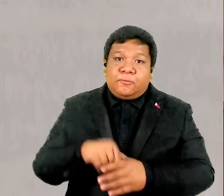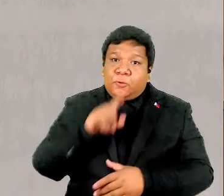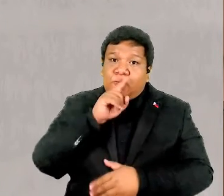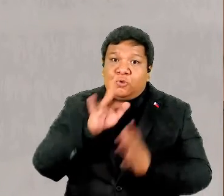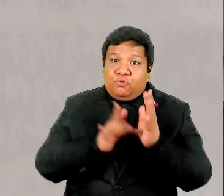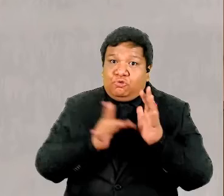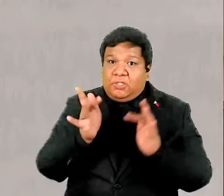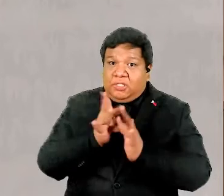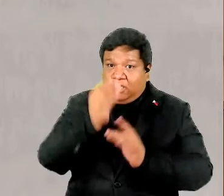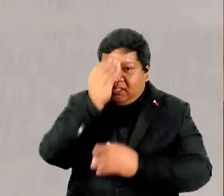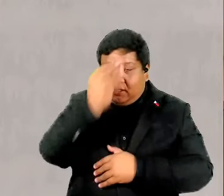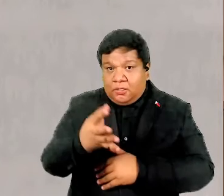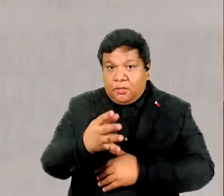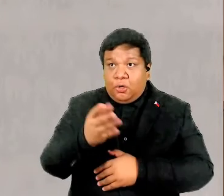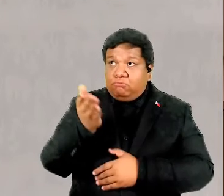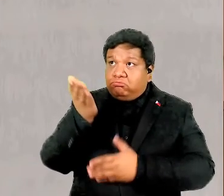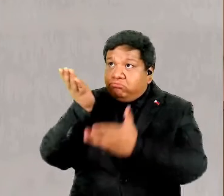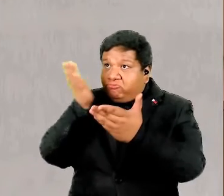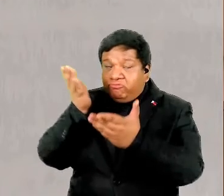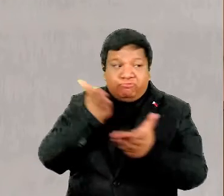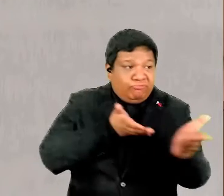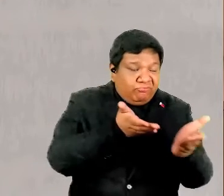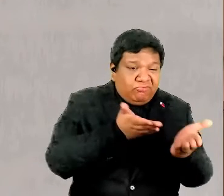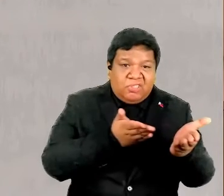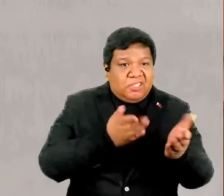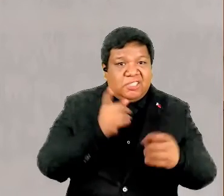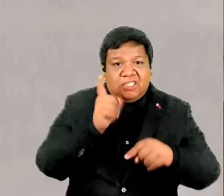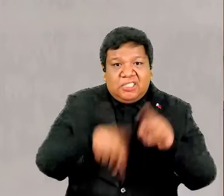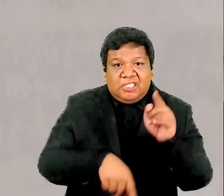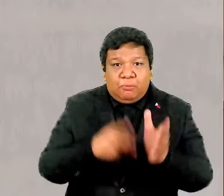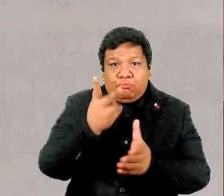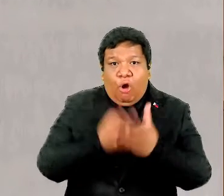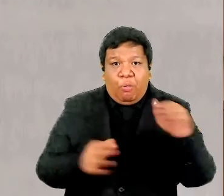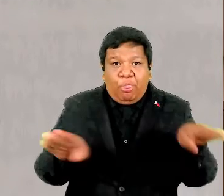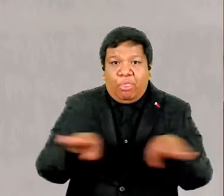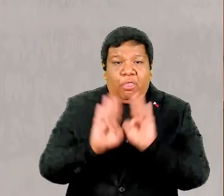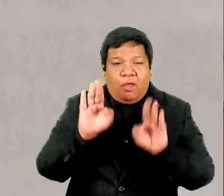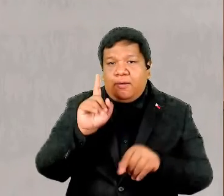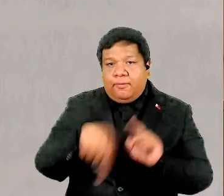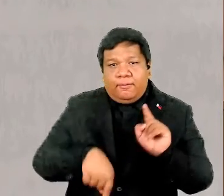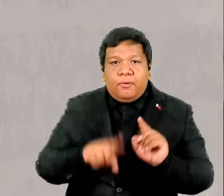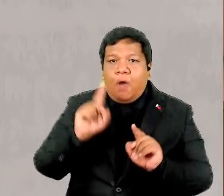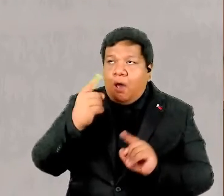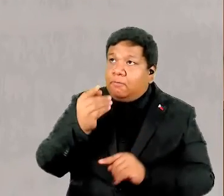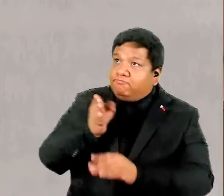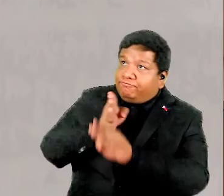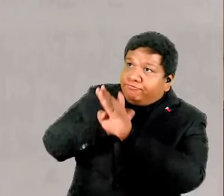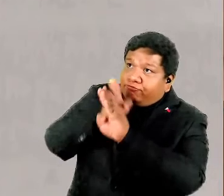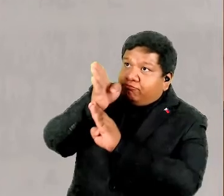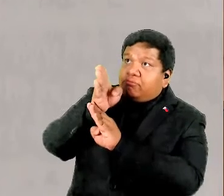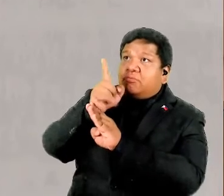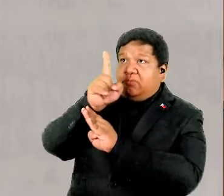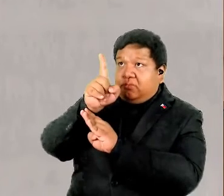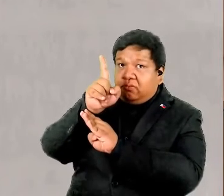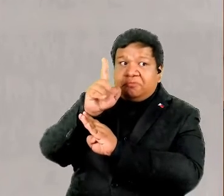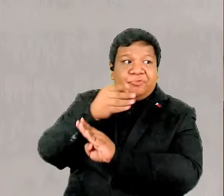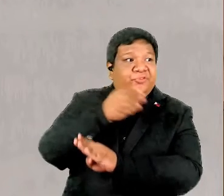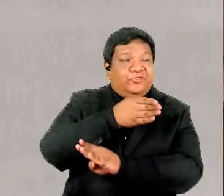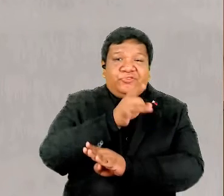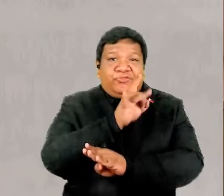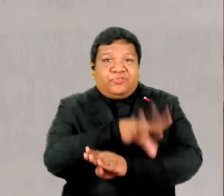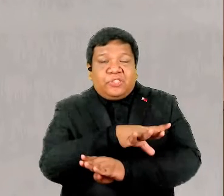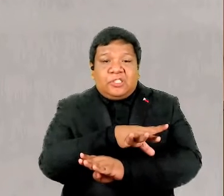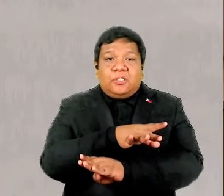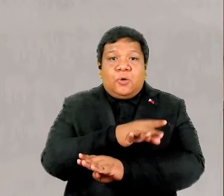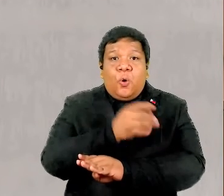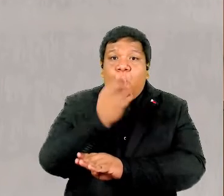just serve two masters. Loyalty to one's master is extreme. Either he will hate the one and